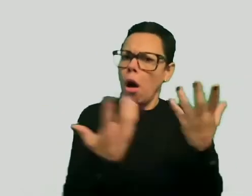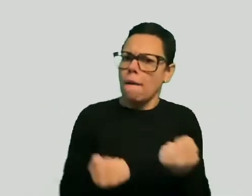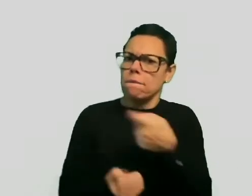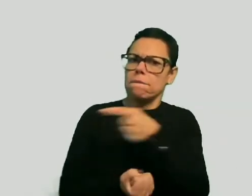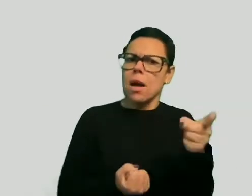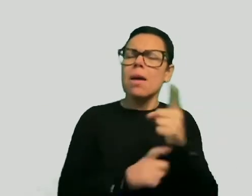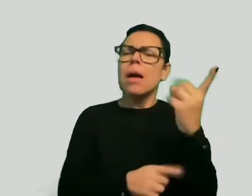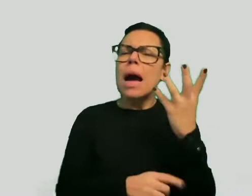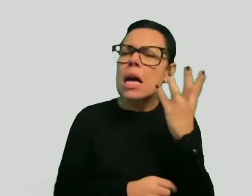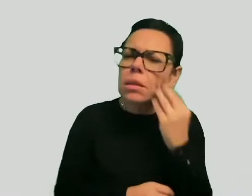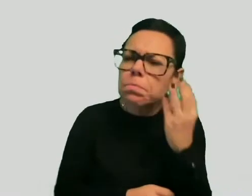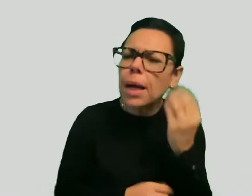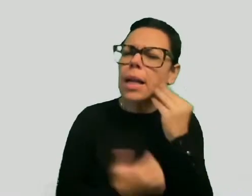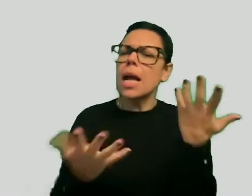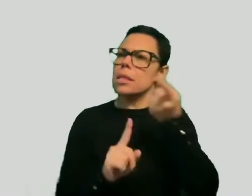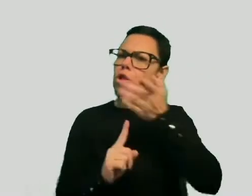please.